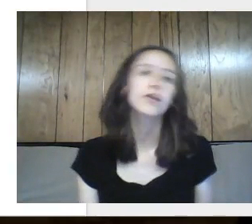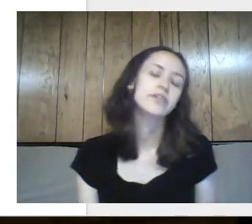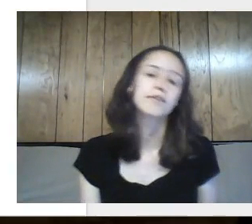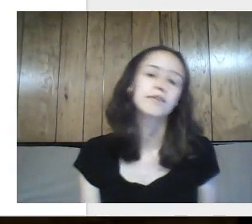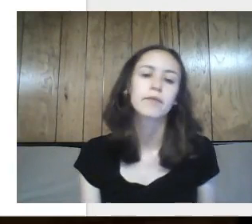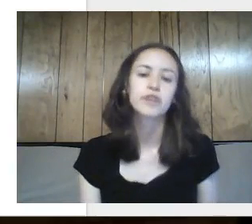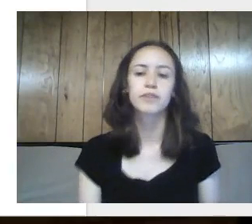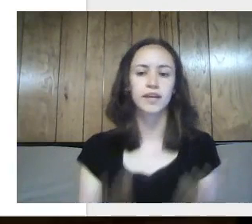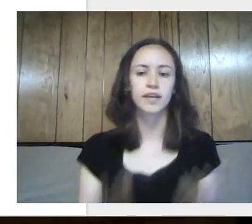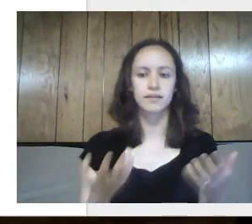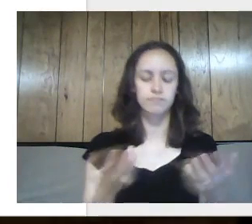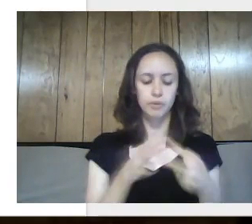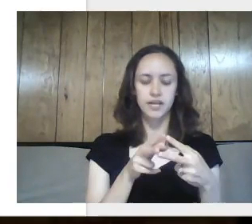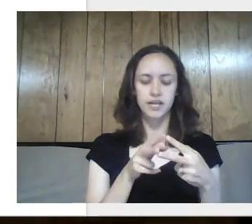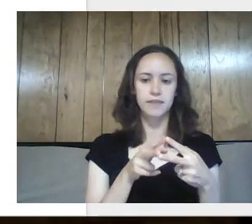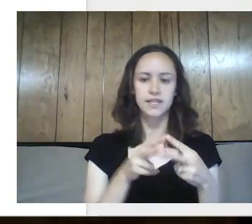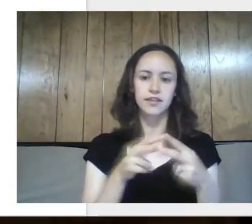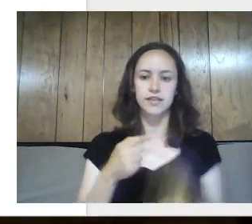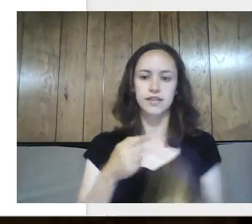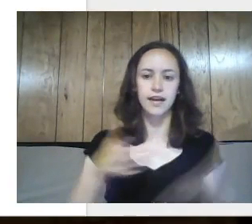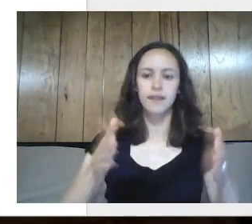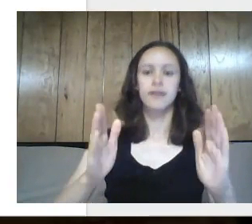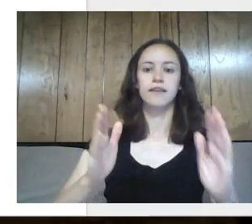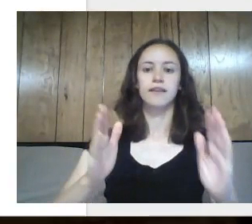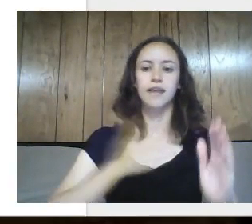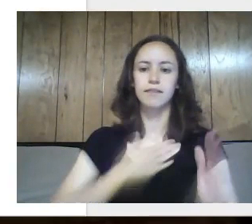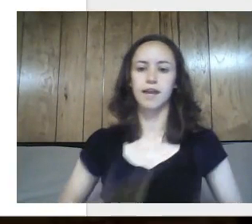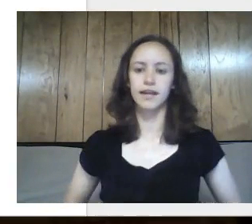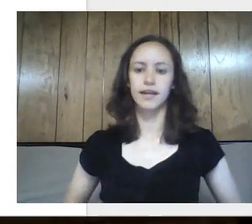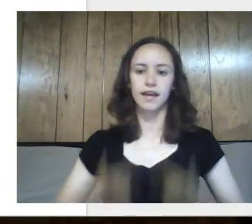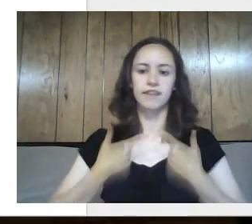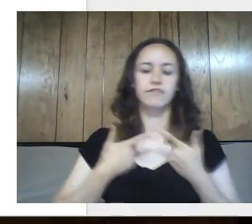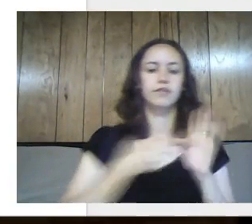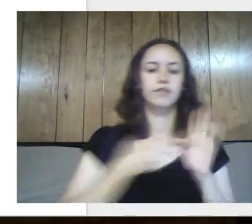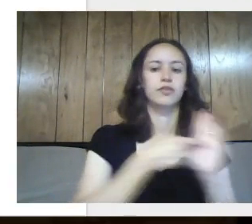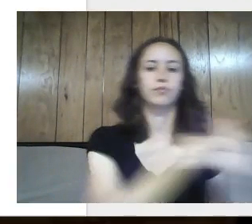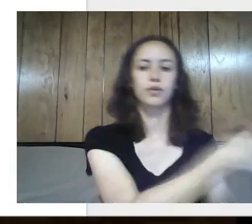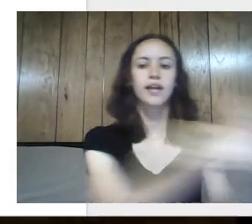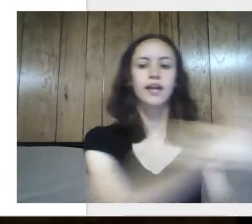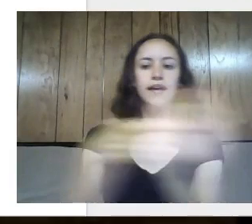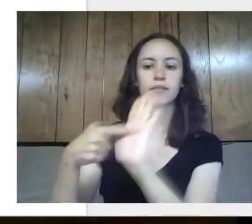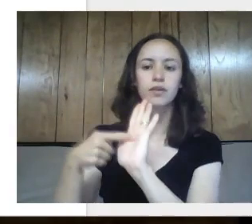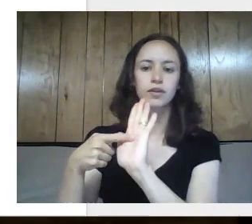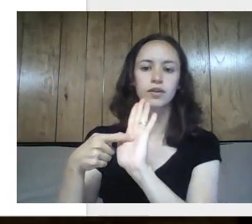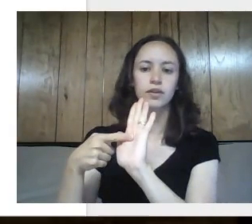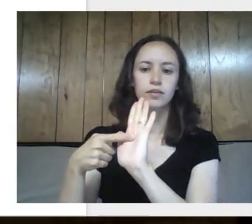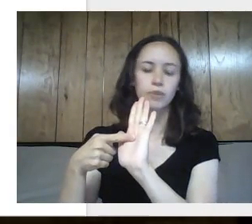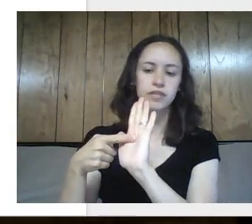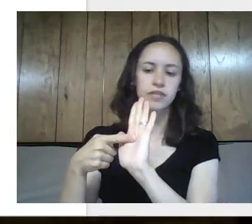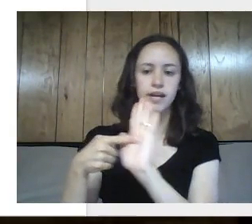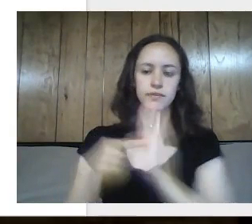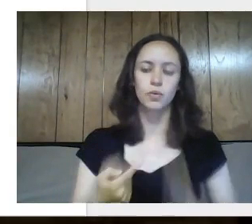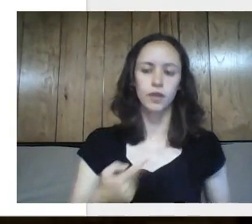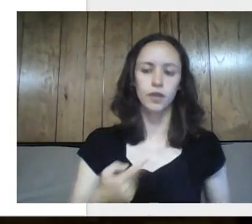to you or hard to remember, you could pick both times to either say, let my life proclaim,